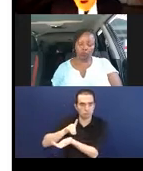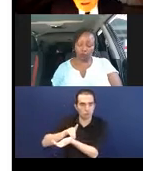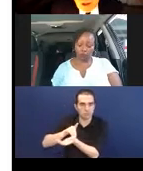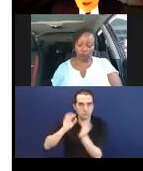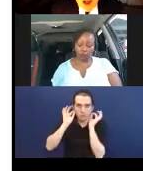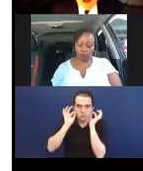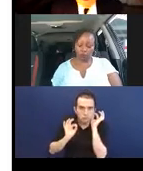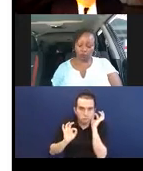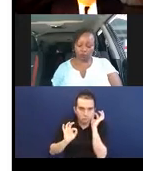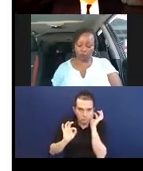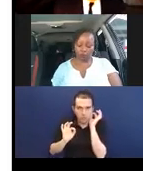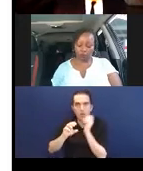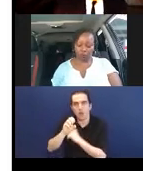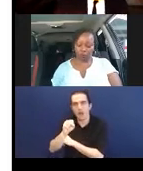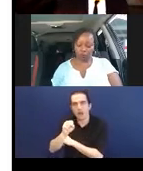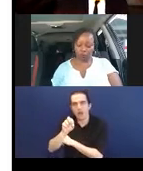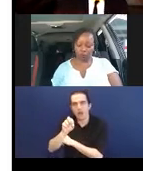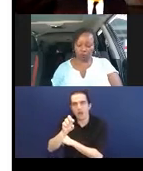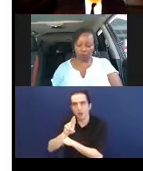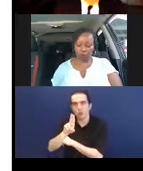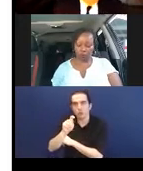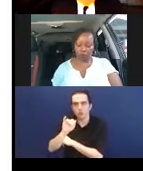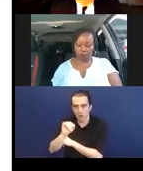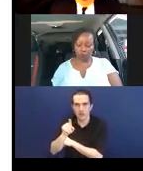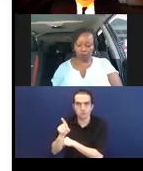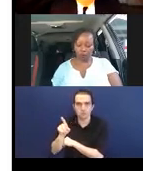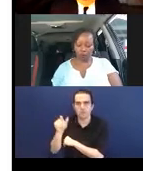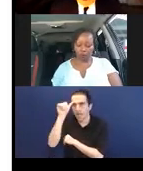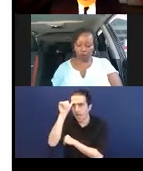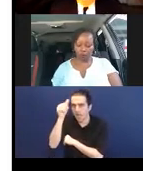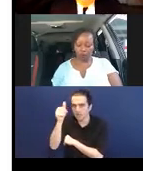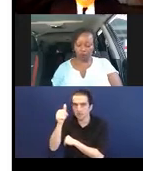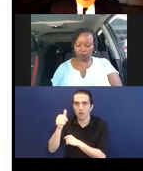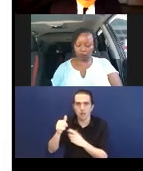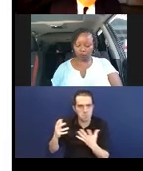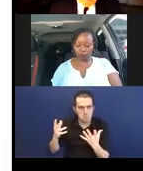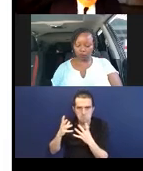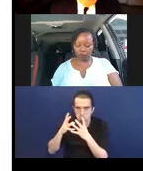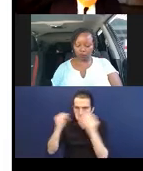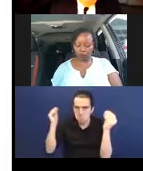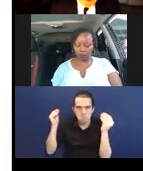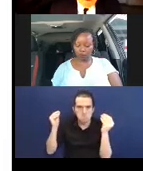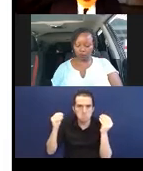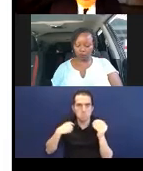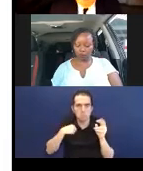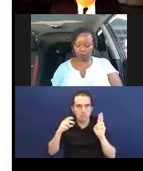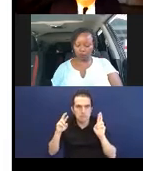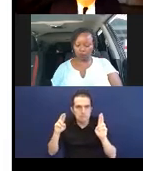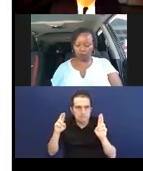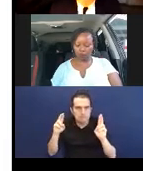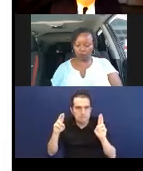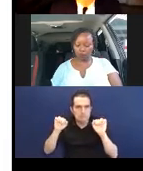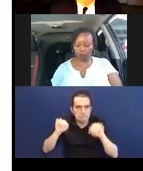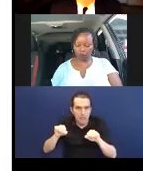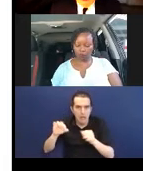our acting chair. And on video later on, you will see Michael Njenga, who's our CDPF exec